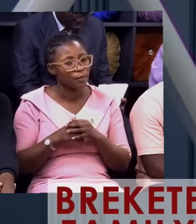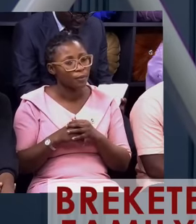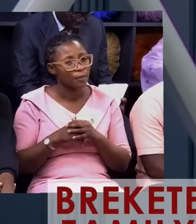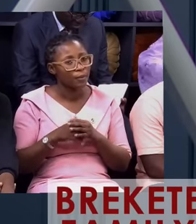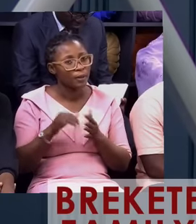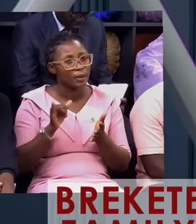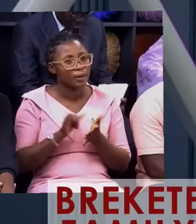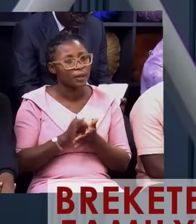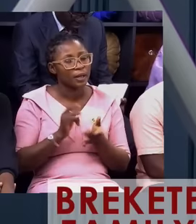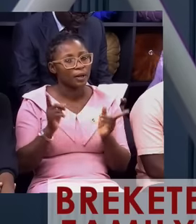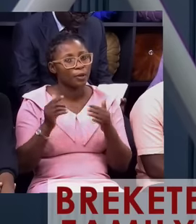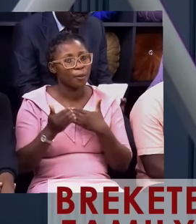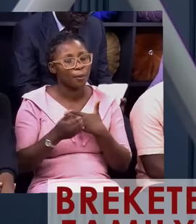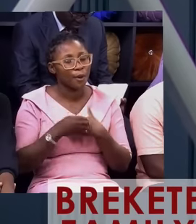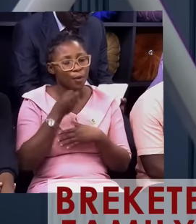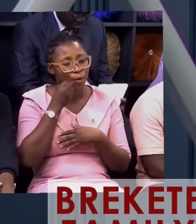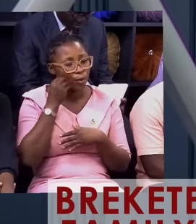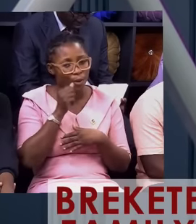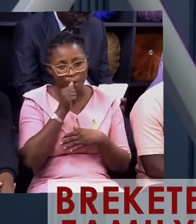happy